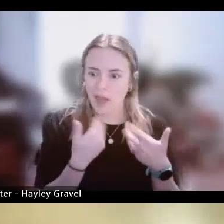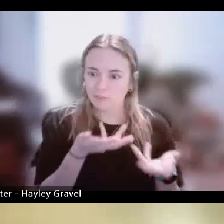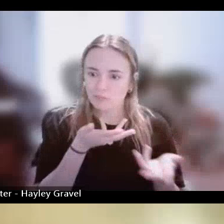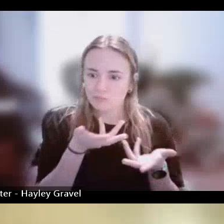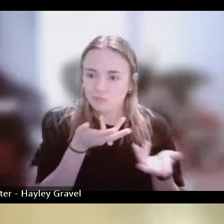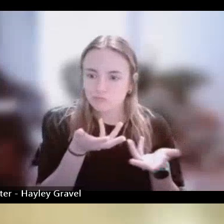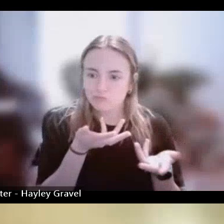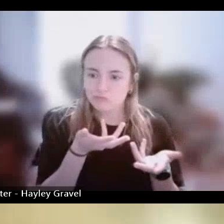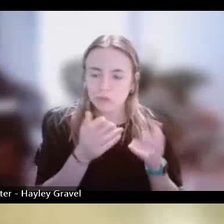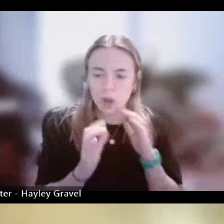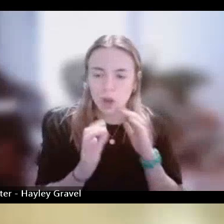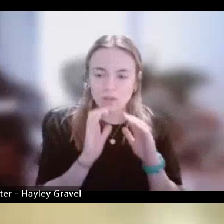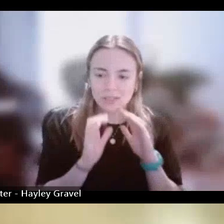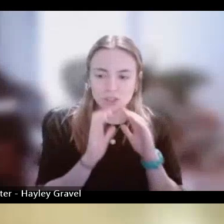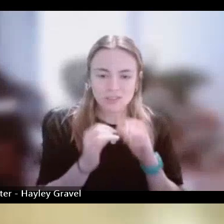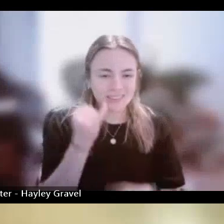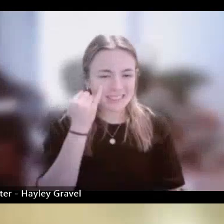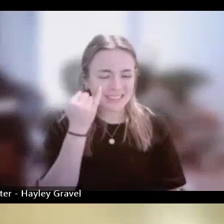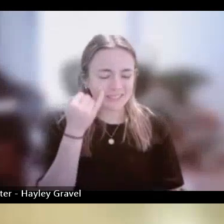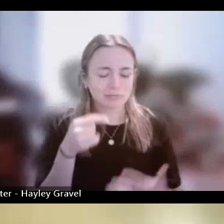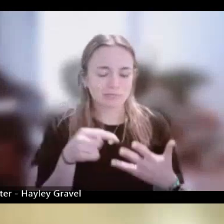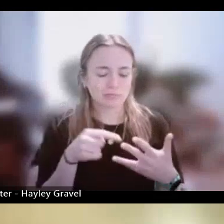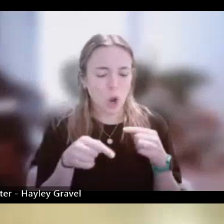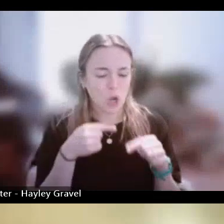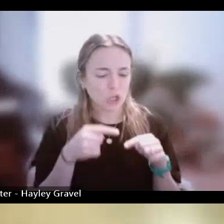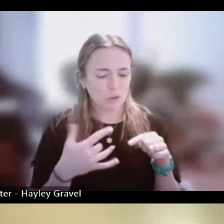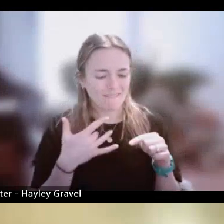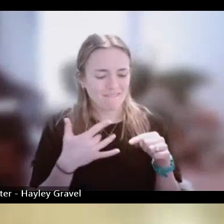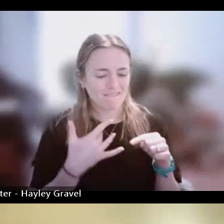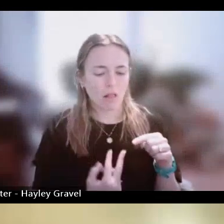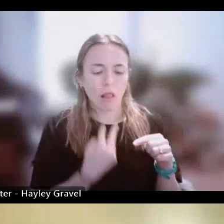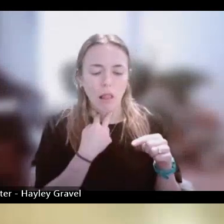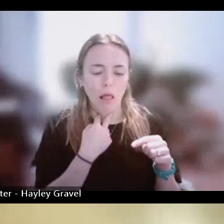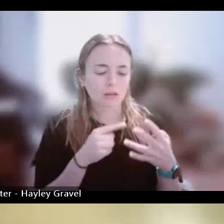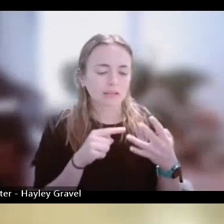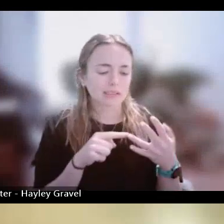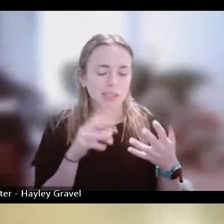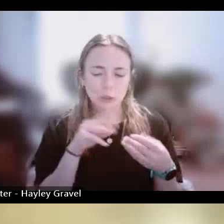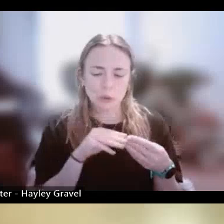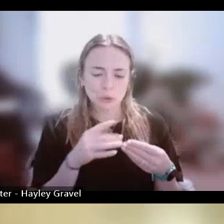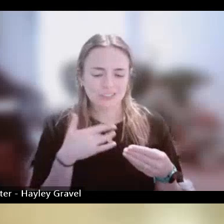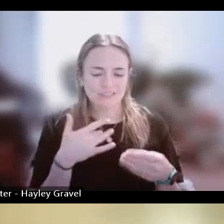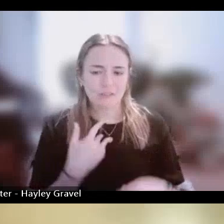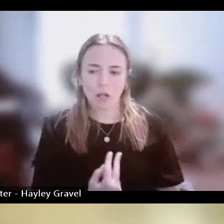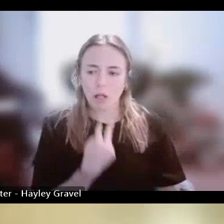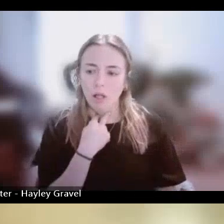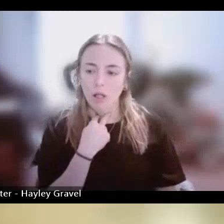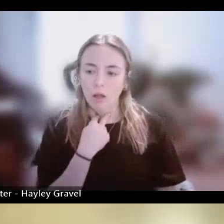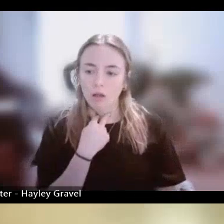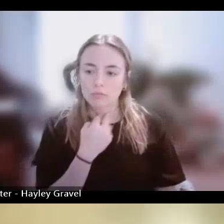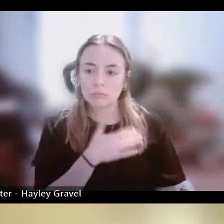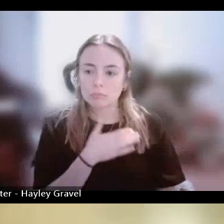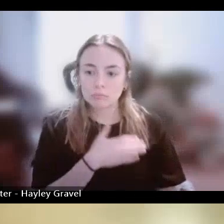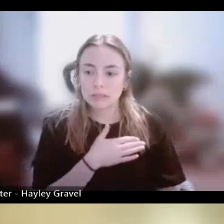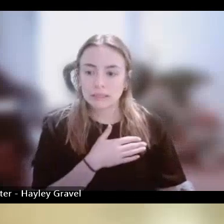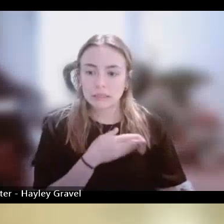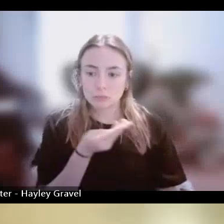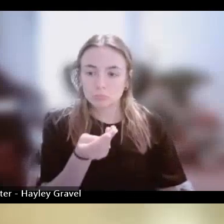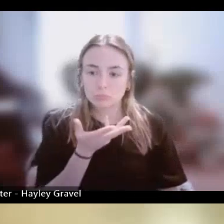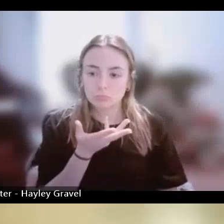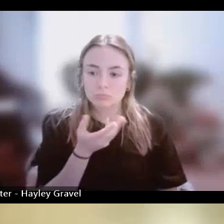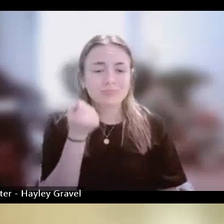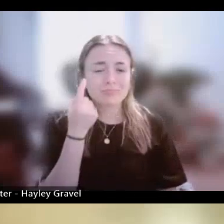stuck with your argument, if you're stuck with kind of what you think your conclusion is going to be. I'm going to tell you now, your conclusion is all about